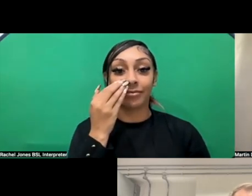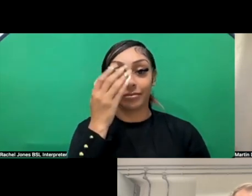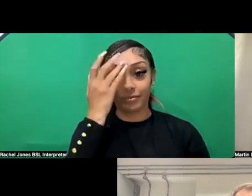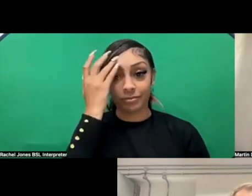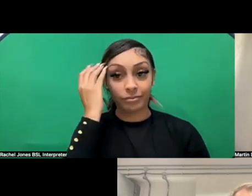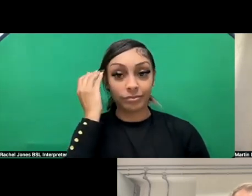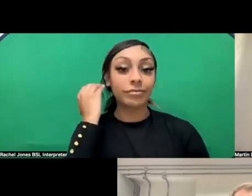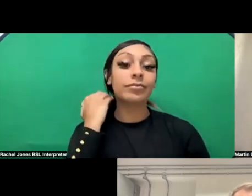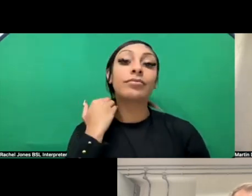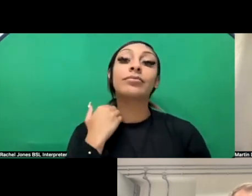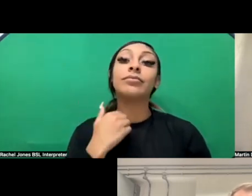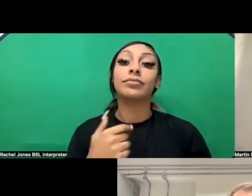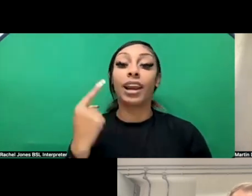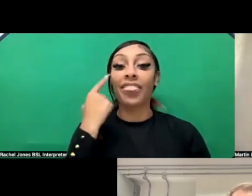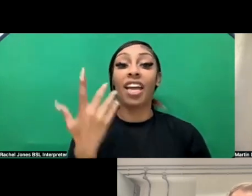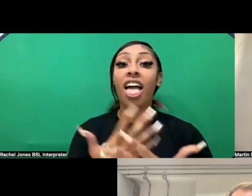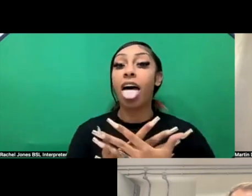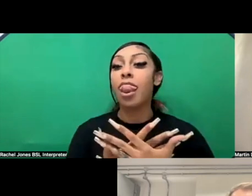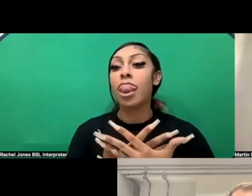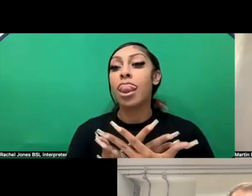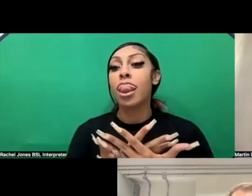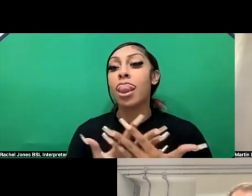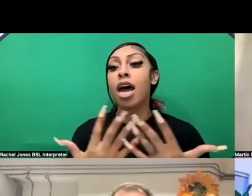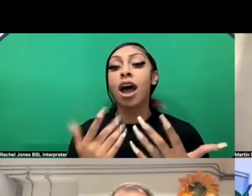I think a lot of it, John, is just that